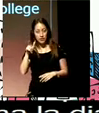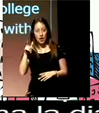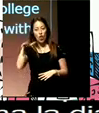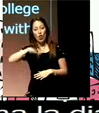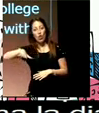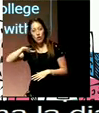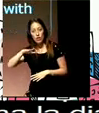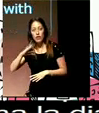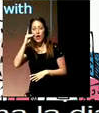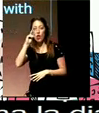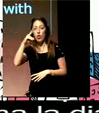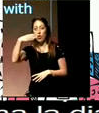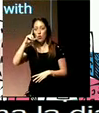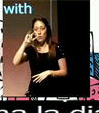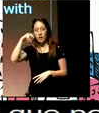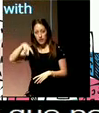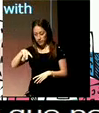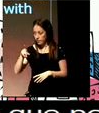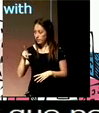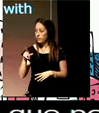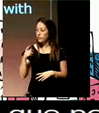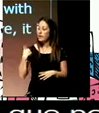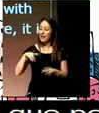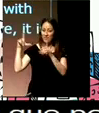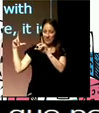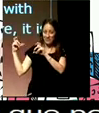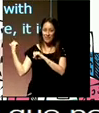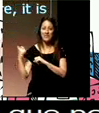now. It's an historic campus